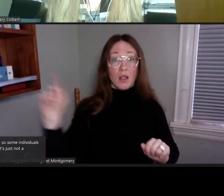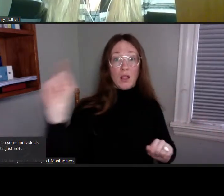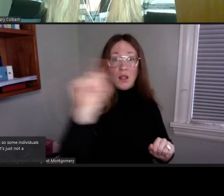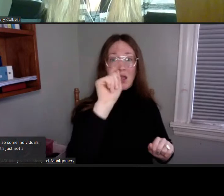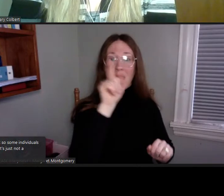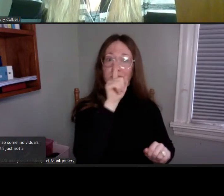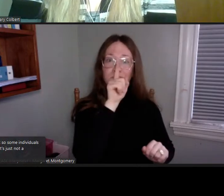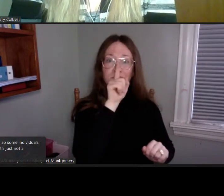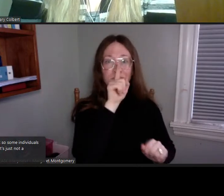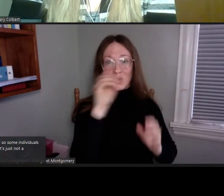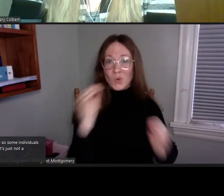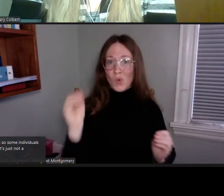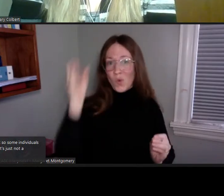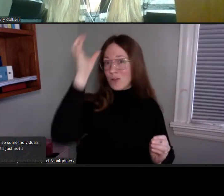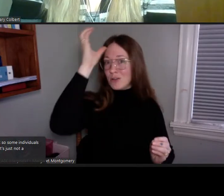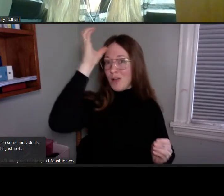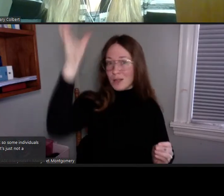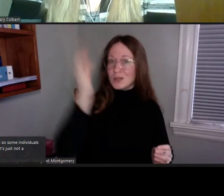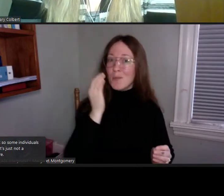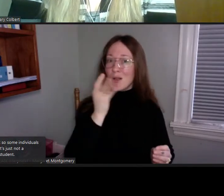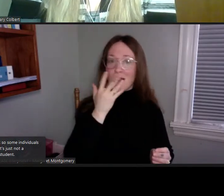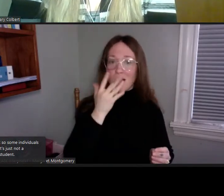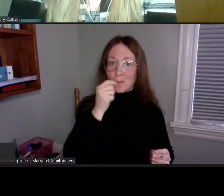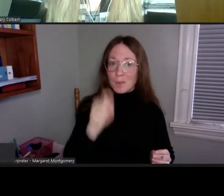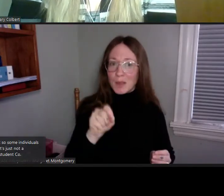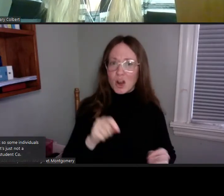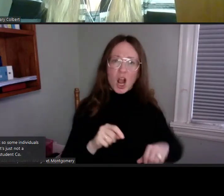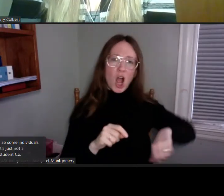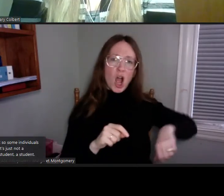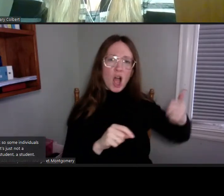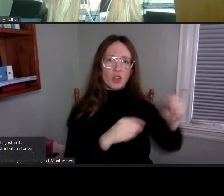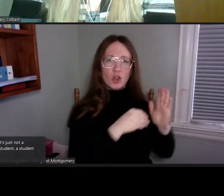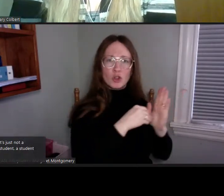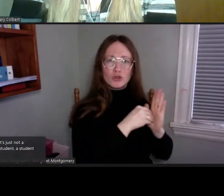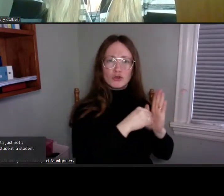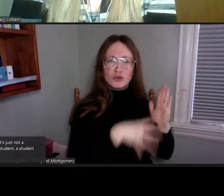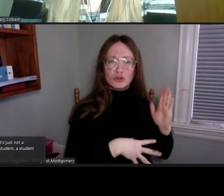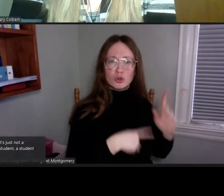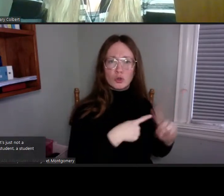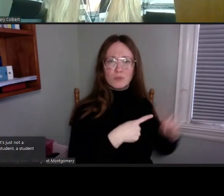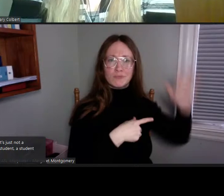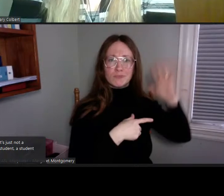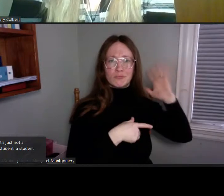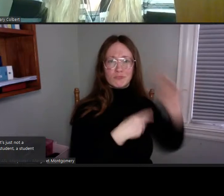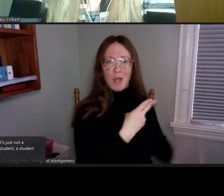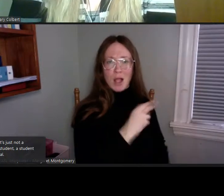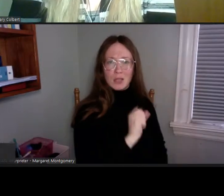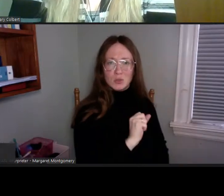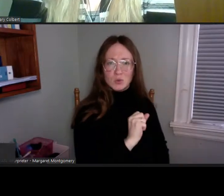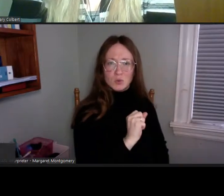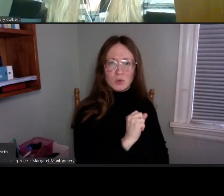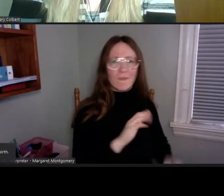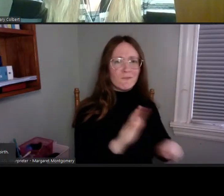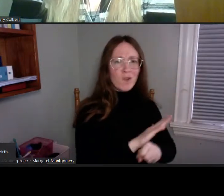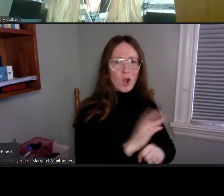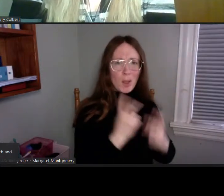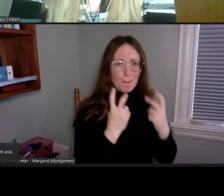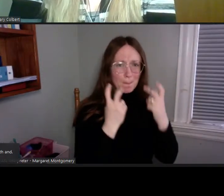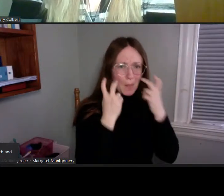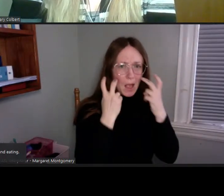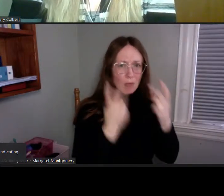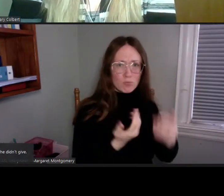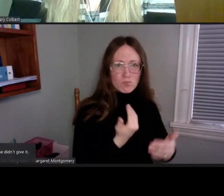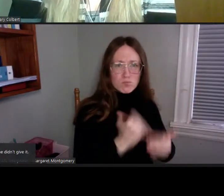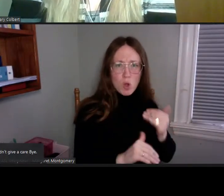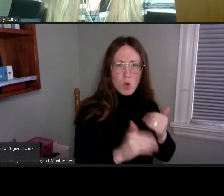I had a student back in high school that totally blind from birth, and he didn't